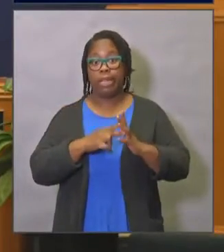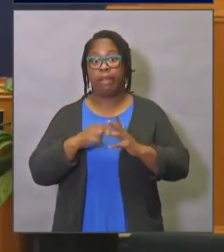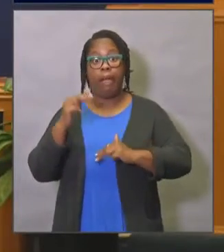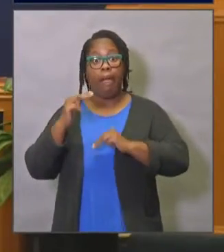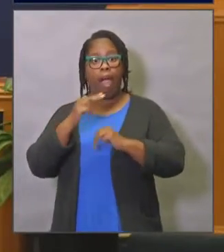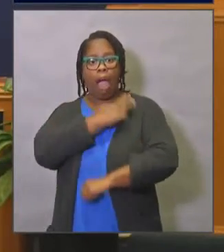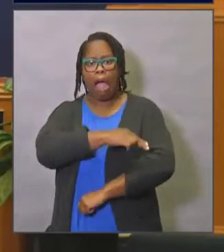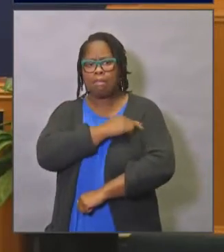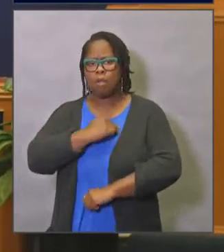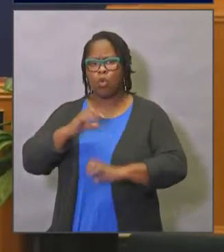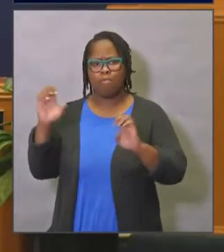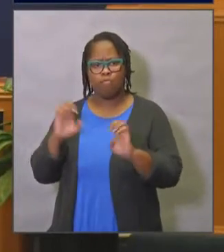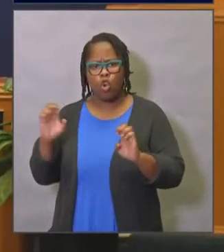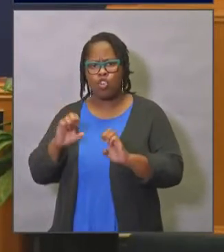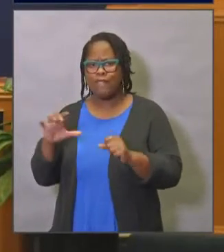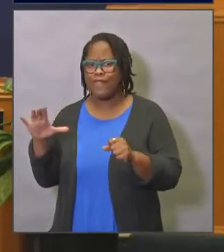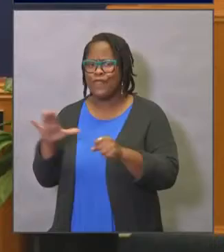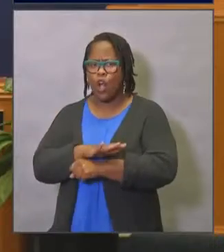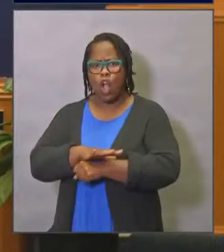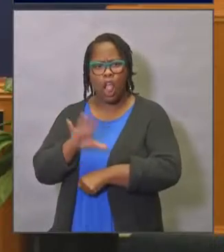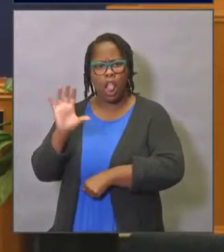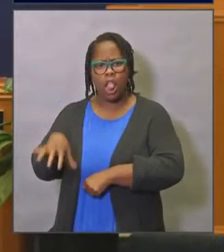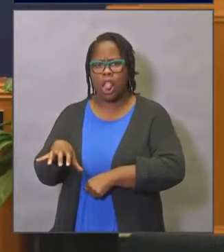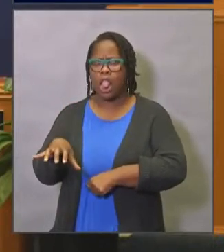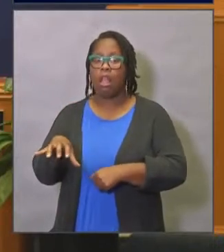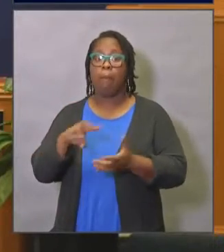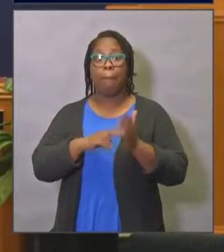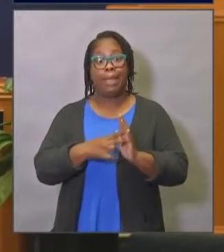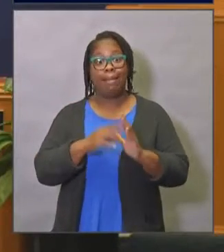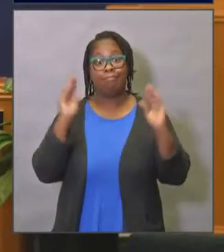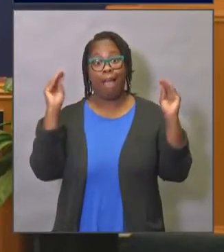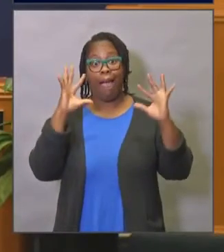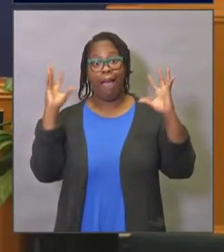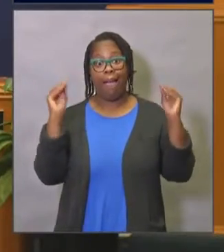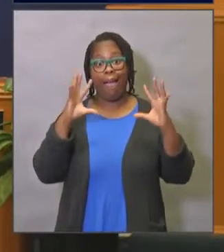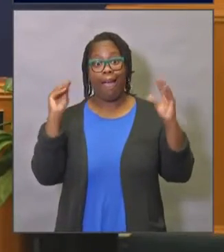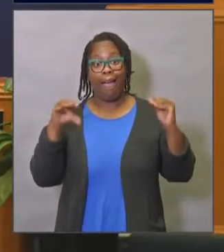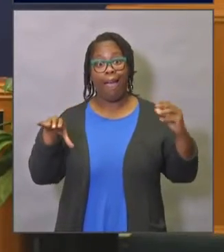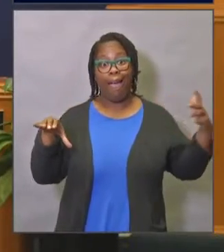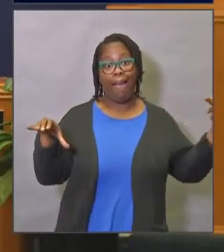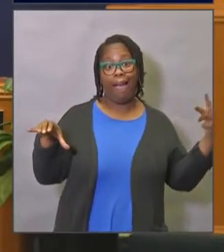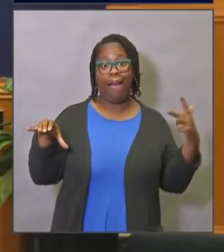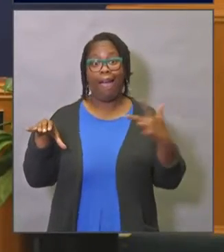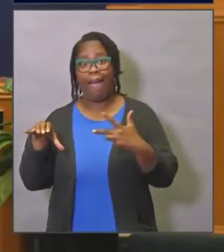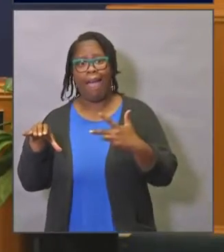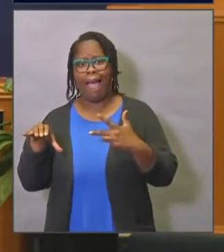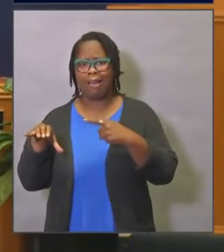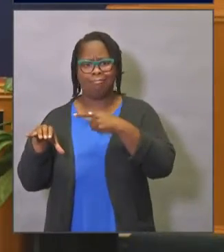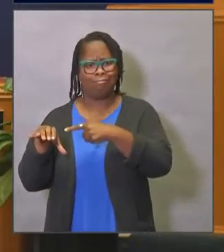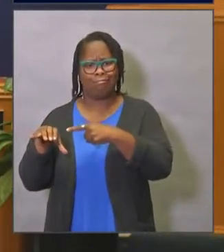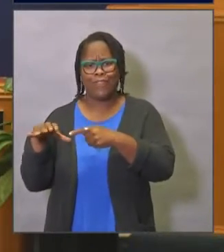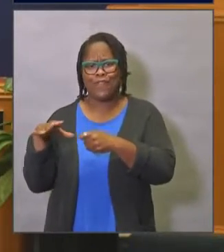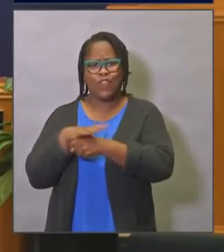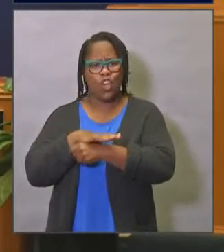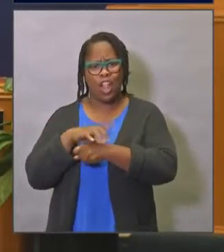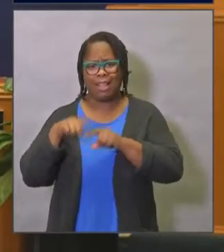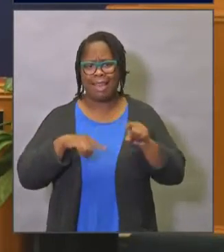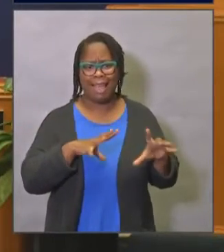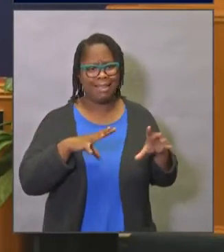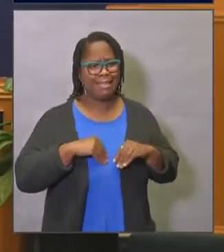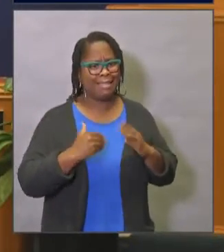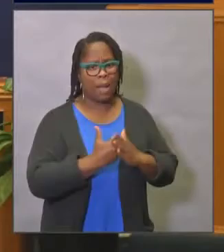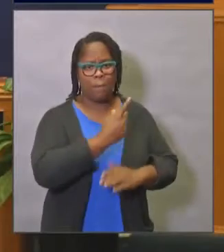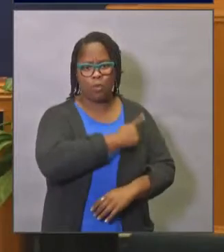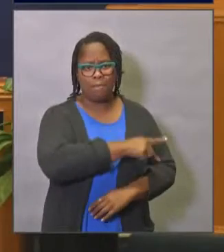emergency departments are at this point in time. We've seen a large increase in emergency department volume, certainly within the DHS-operated hospitals, and I know